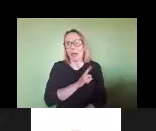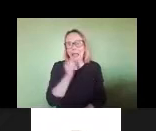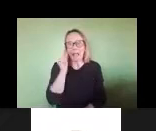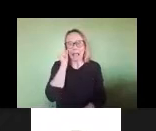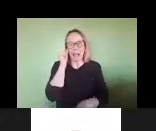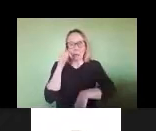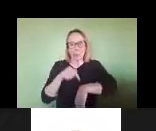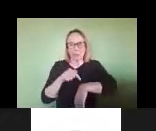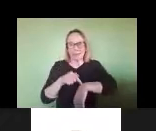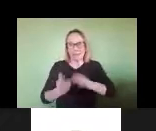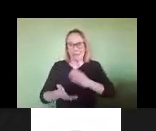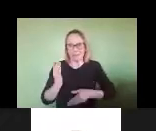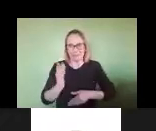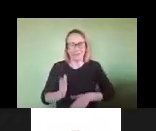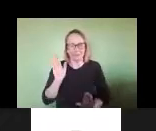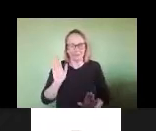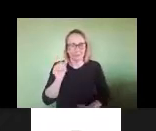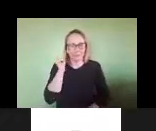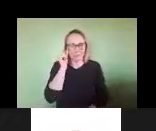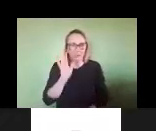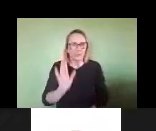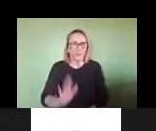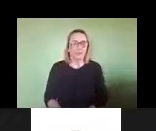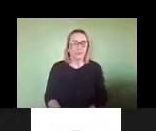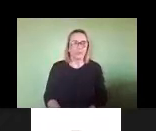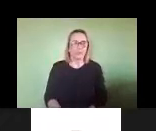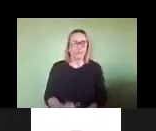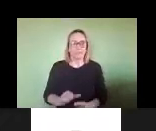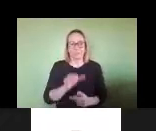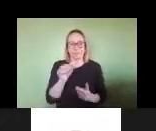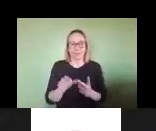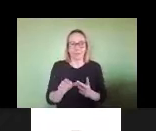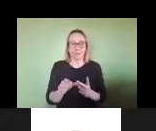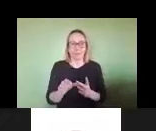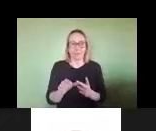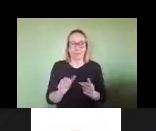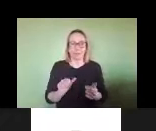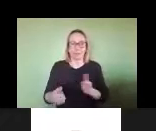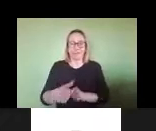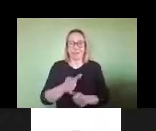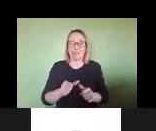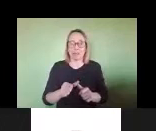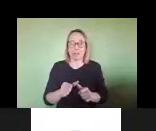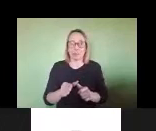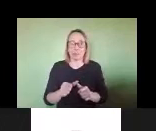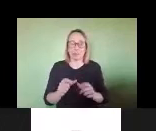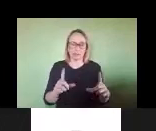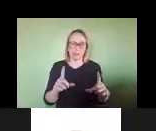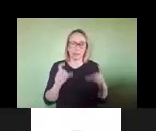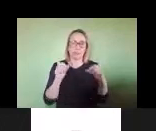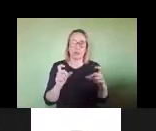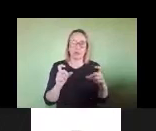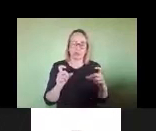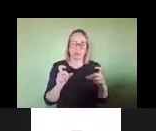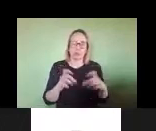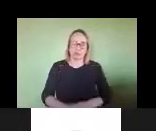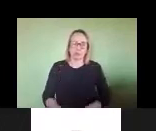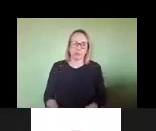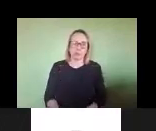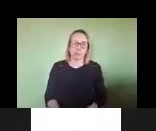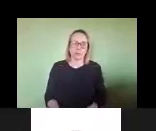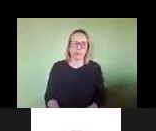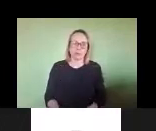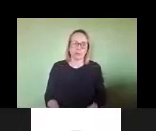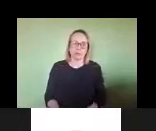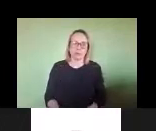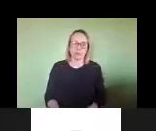in time, you know. So our next one was Neighbourhood Snapshots. Again,